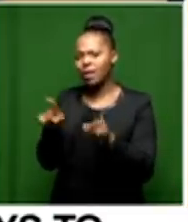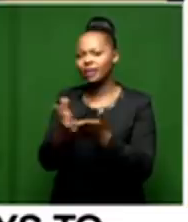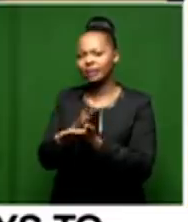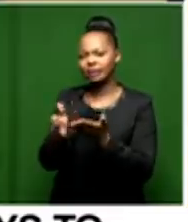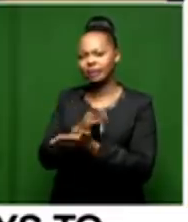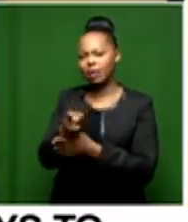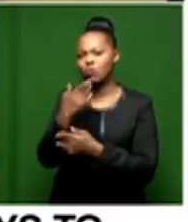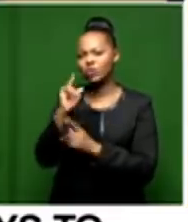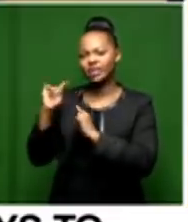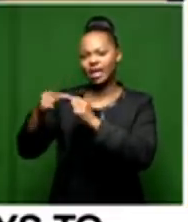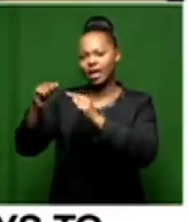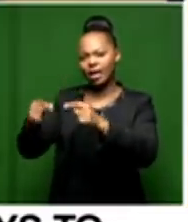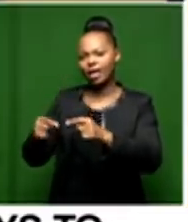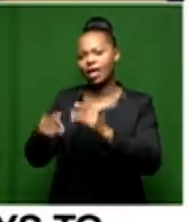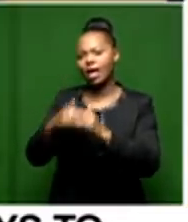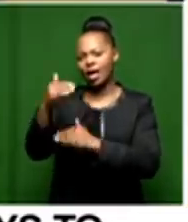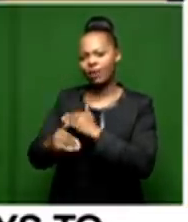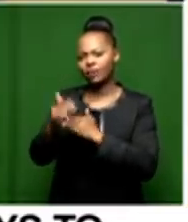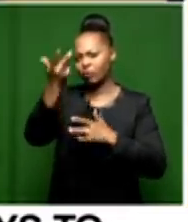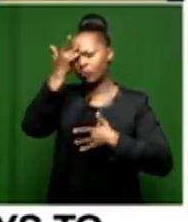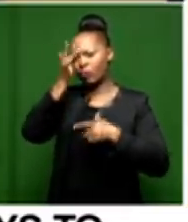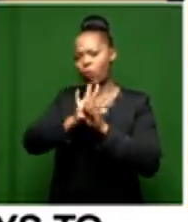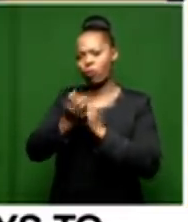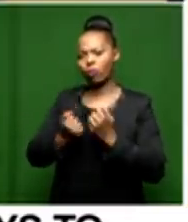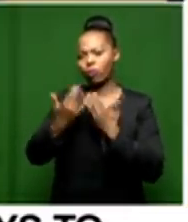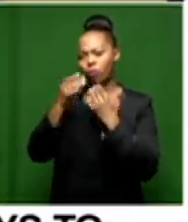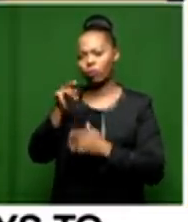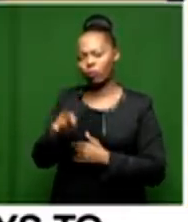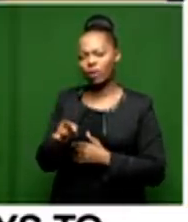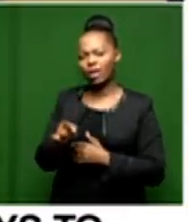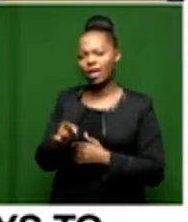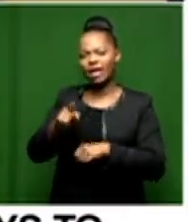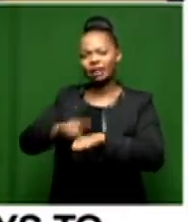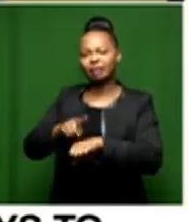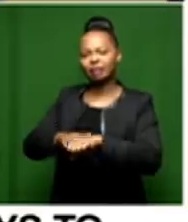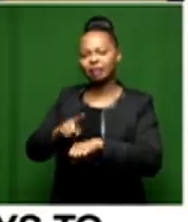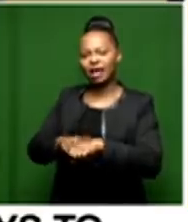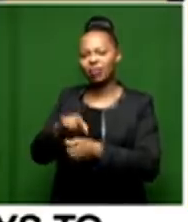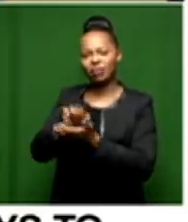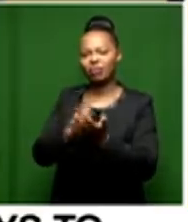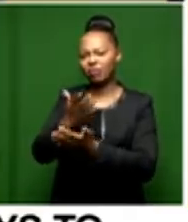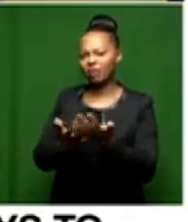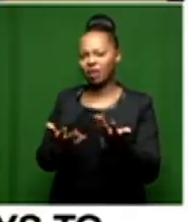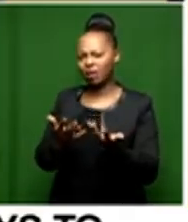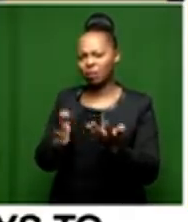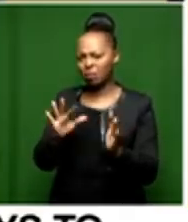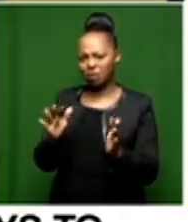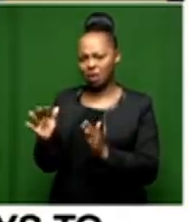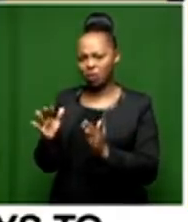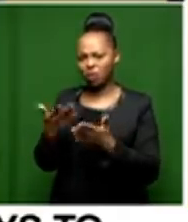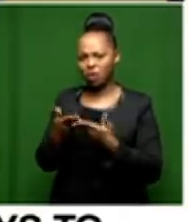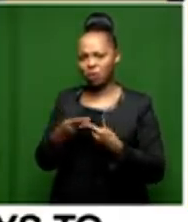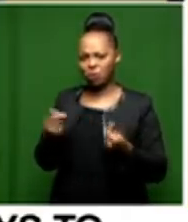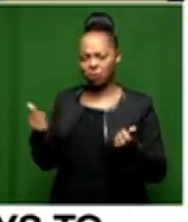that are struggling with the after effects, you know, giving it time, what time frame are we looking at?